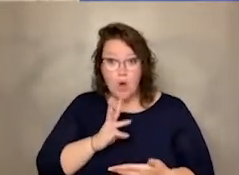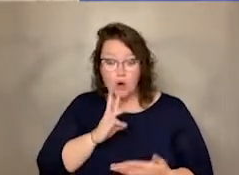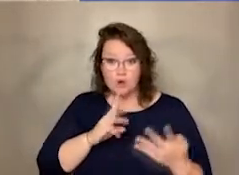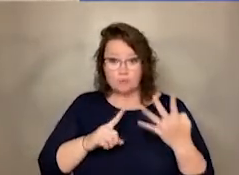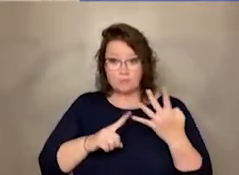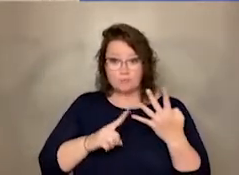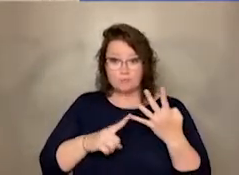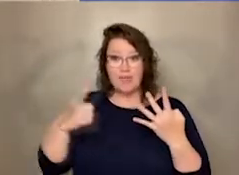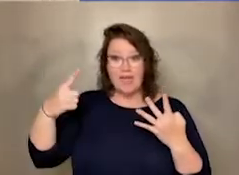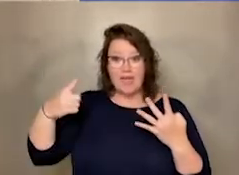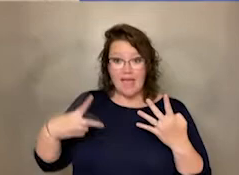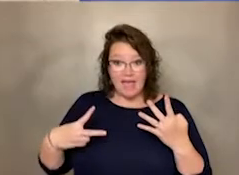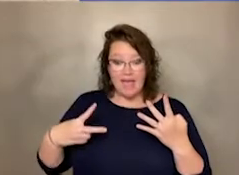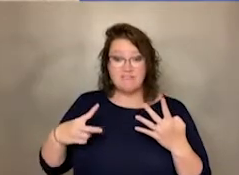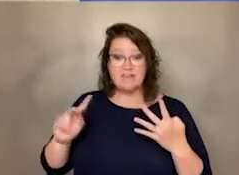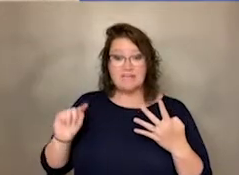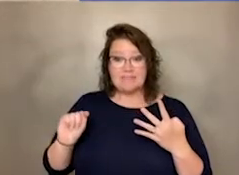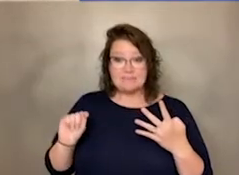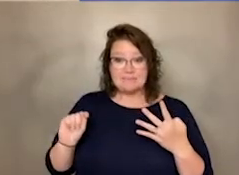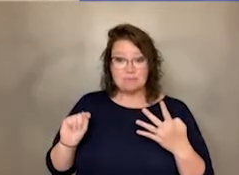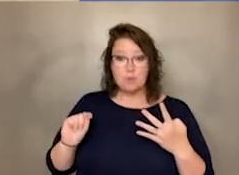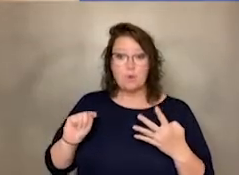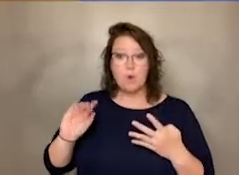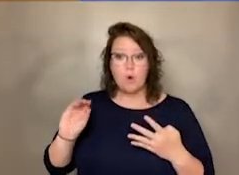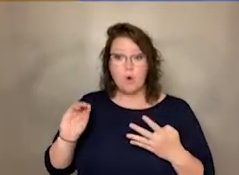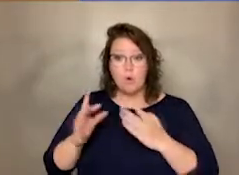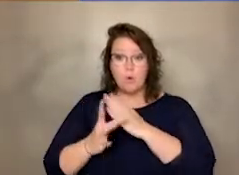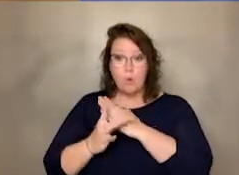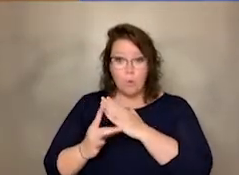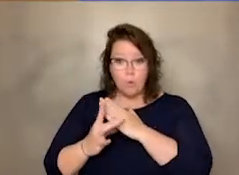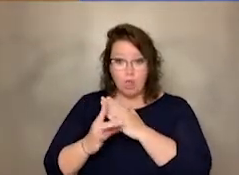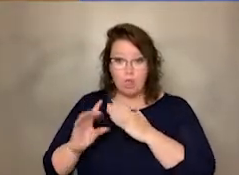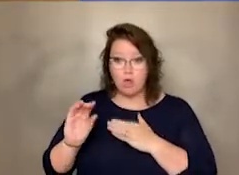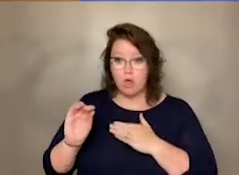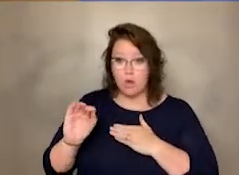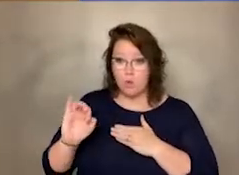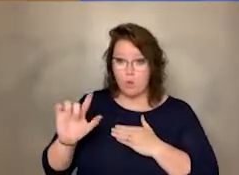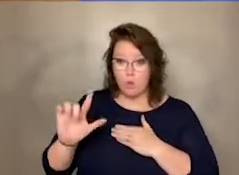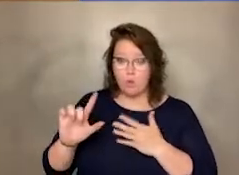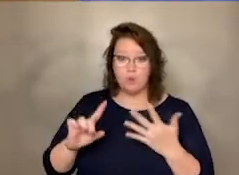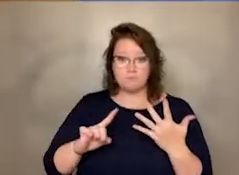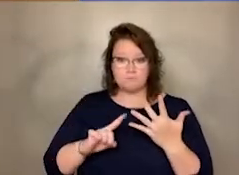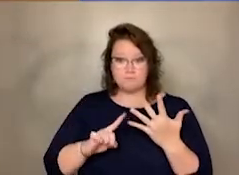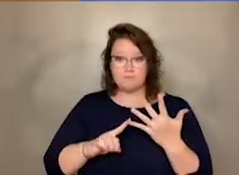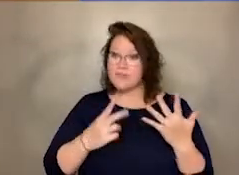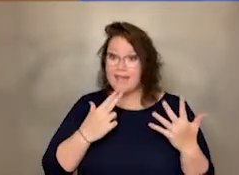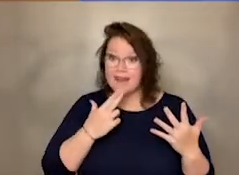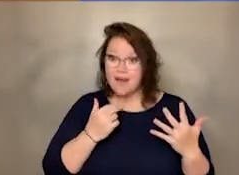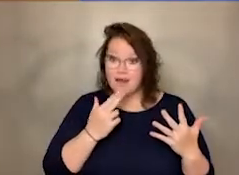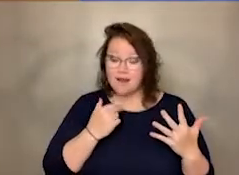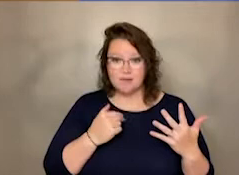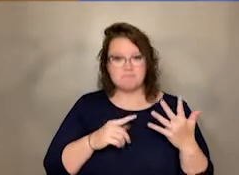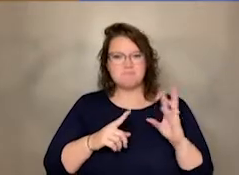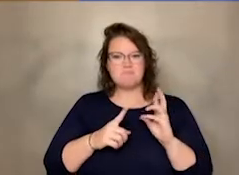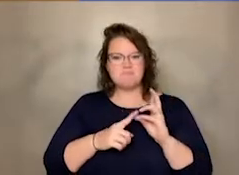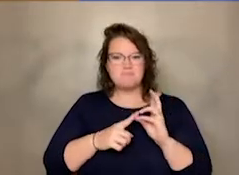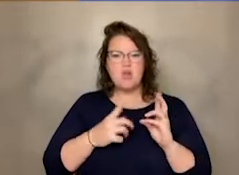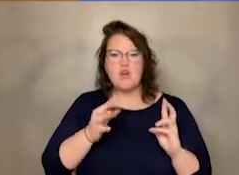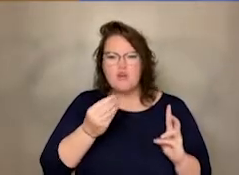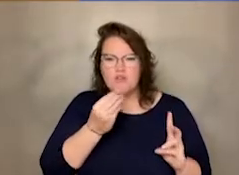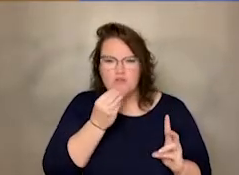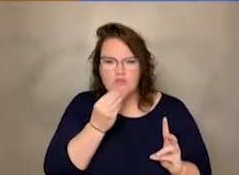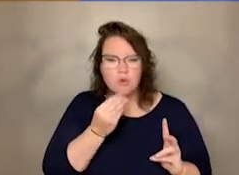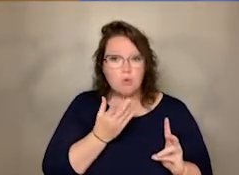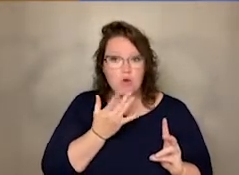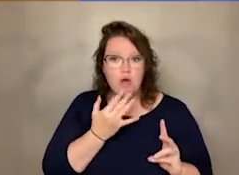of oil, and honey. And you can also use food coloring too. If you don't have food